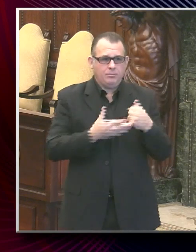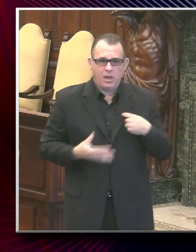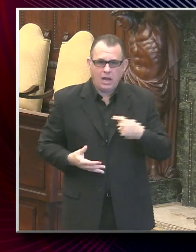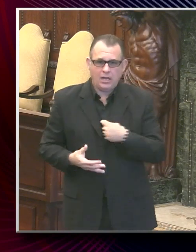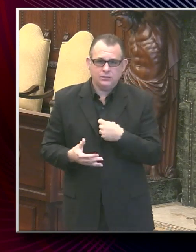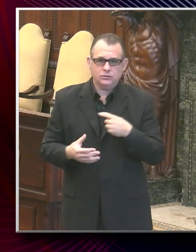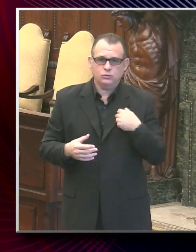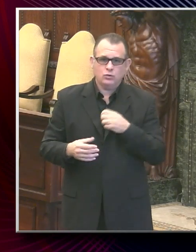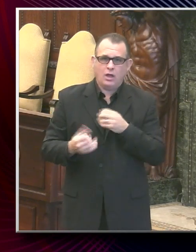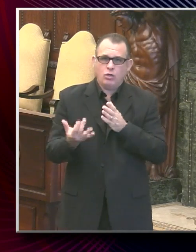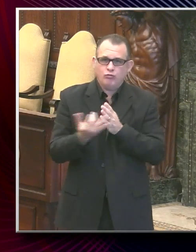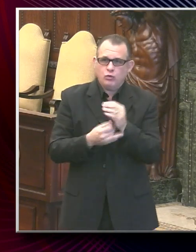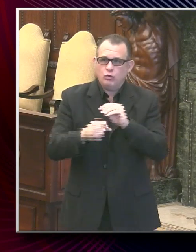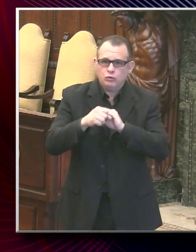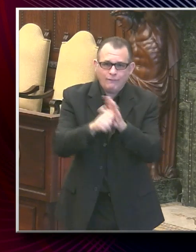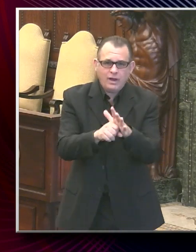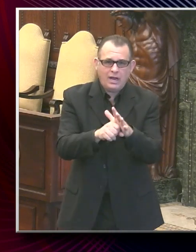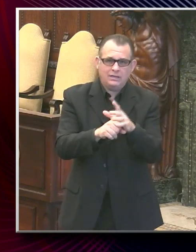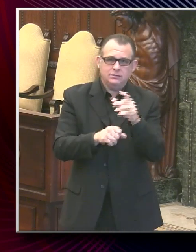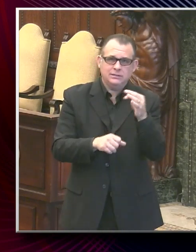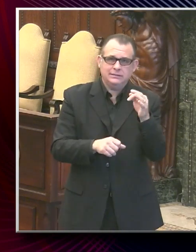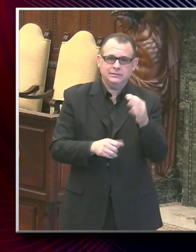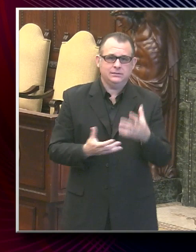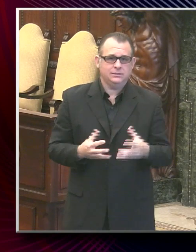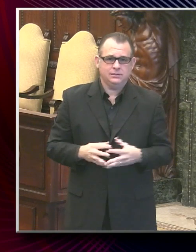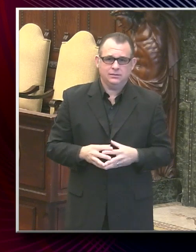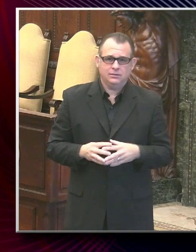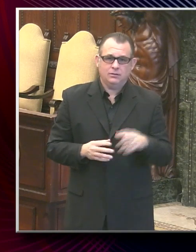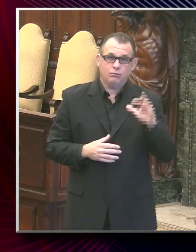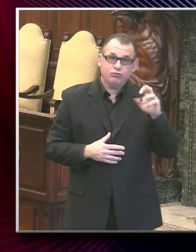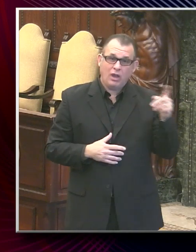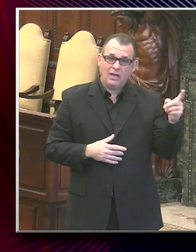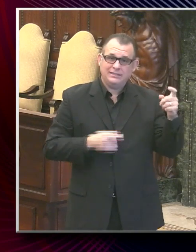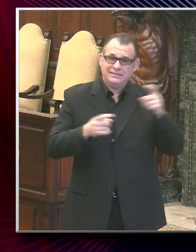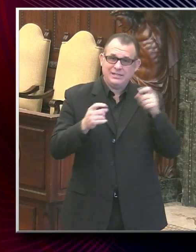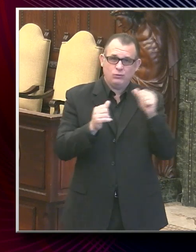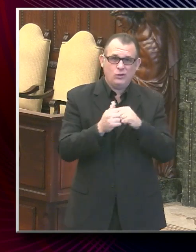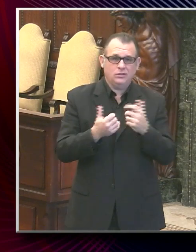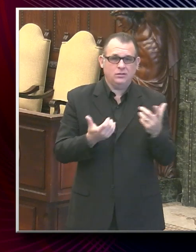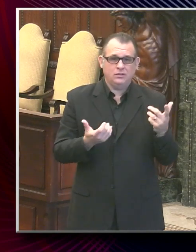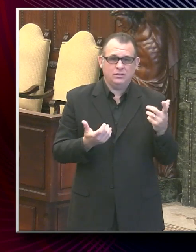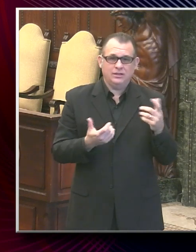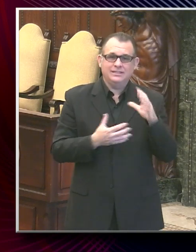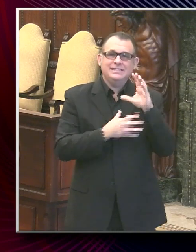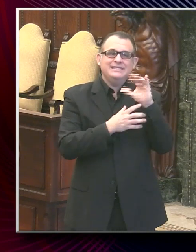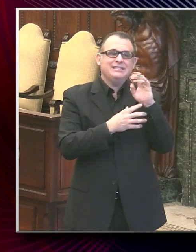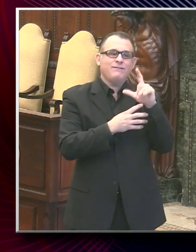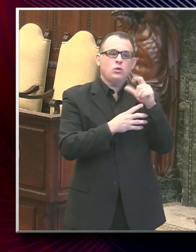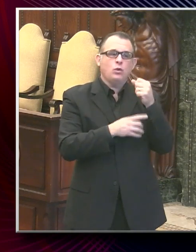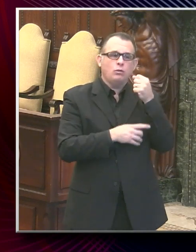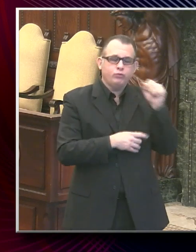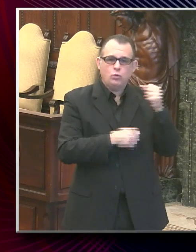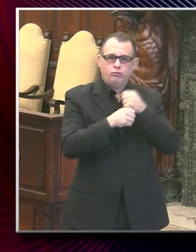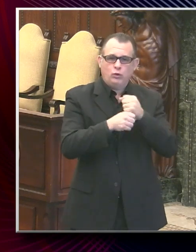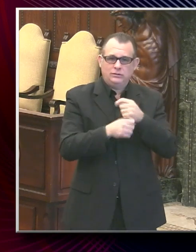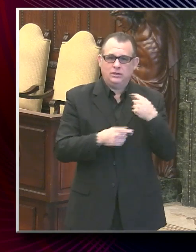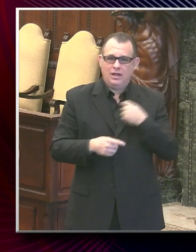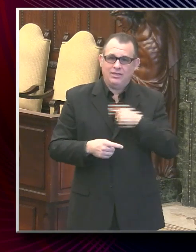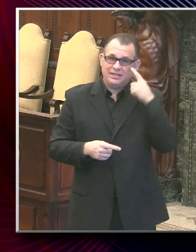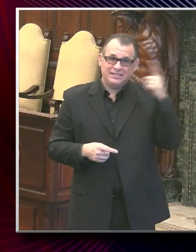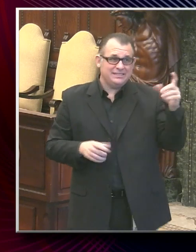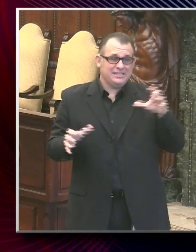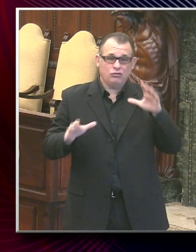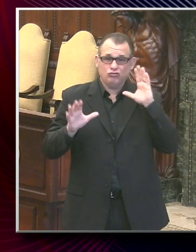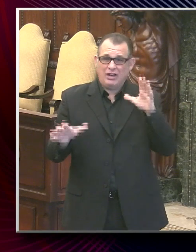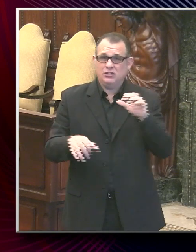through COVID-19 and dealing with the civil unrest as the best we all could. I think he's done an outstanding job, but I think the